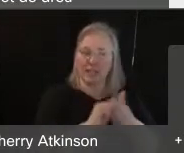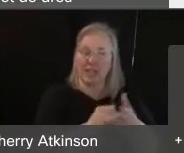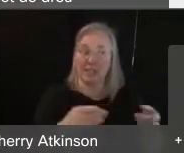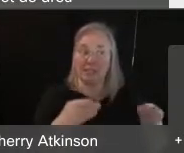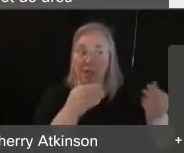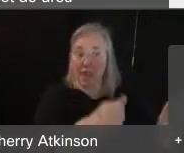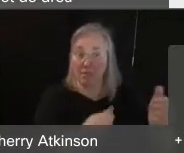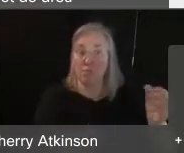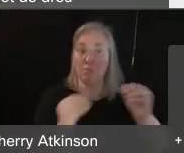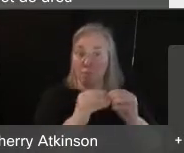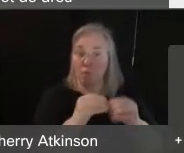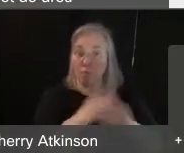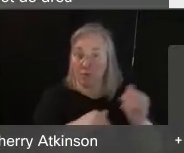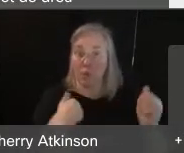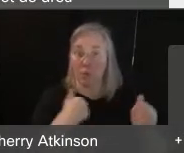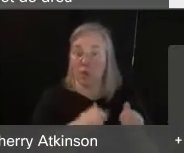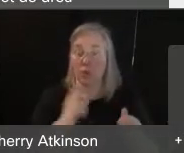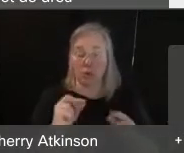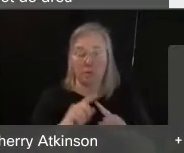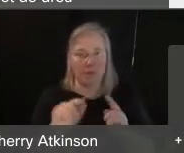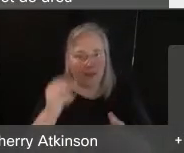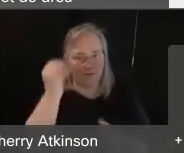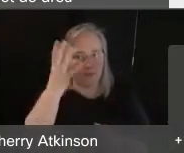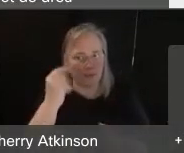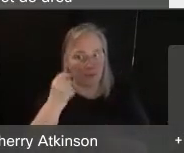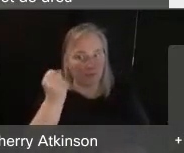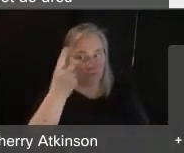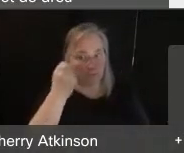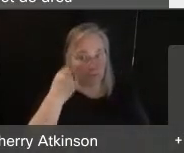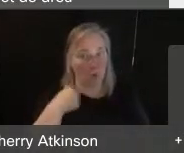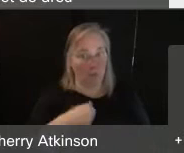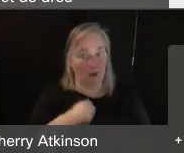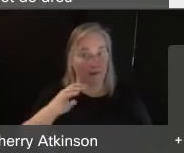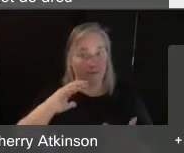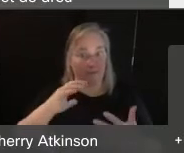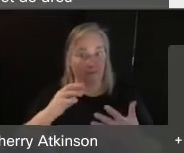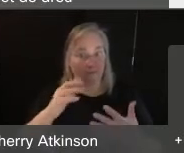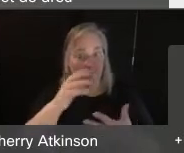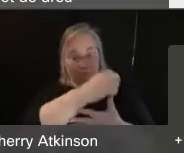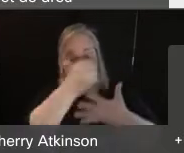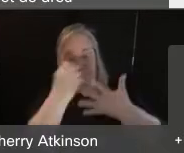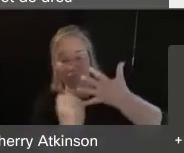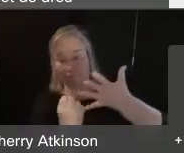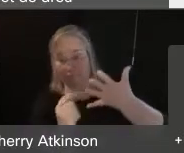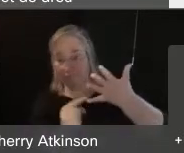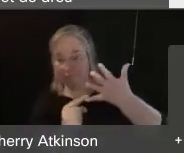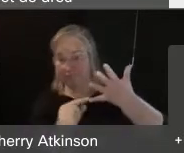that information of knowing that we're fifth in the country is quite relevant.